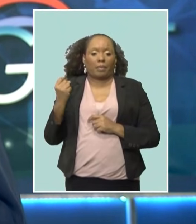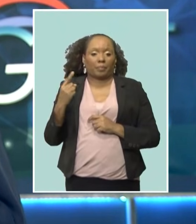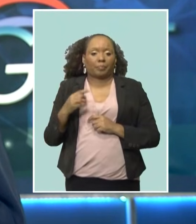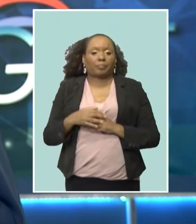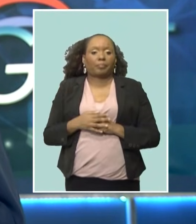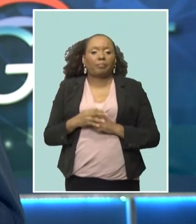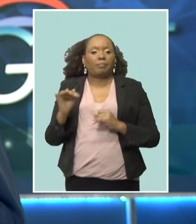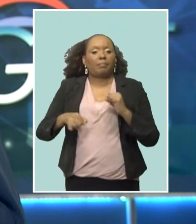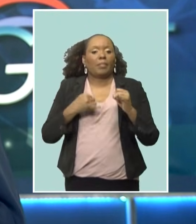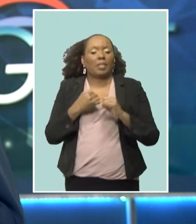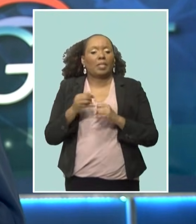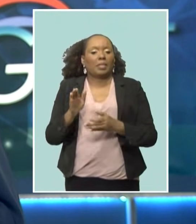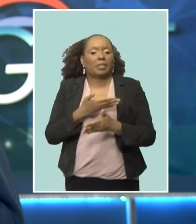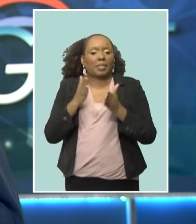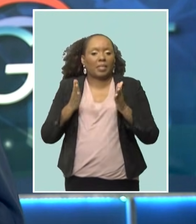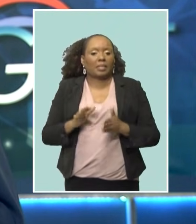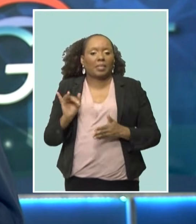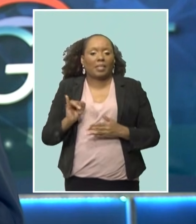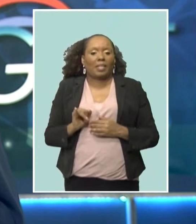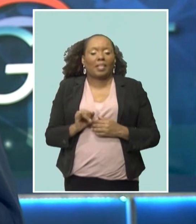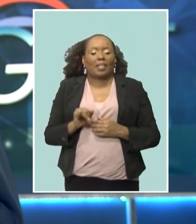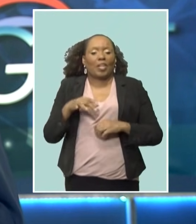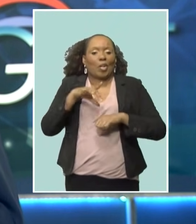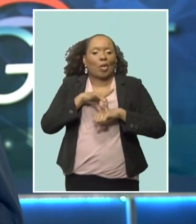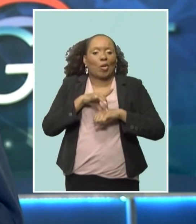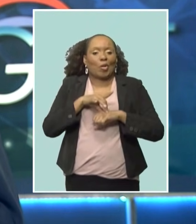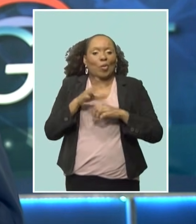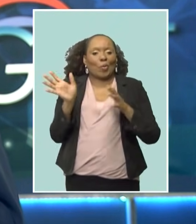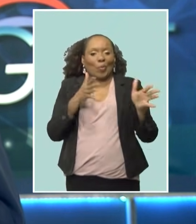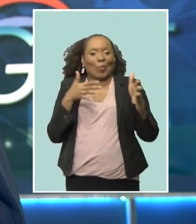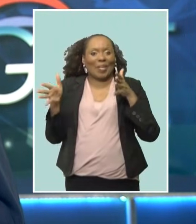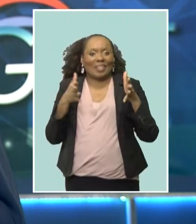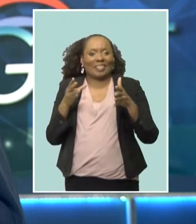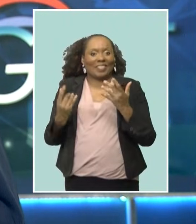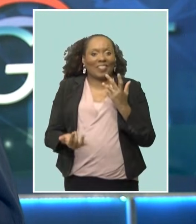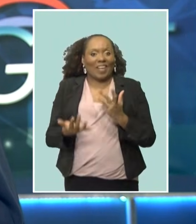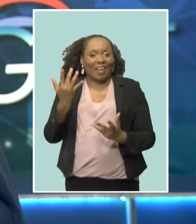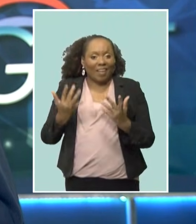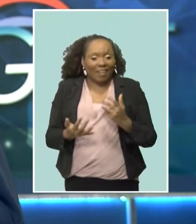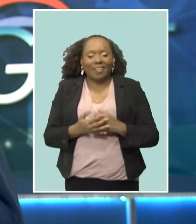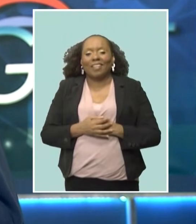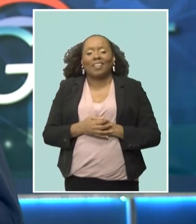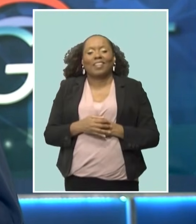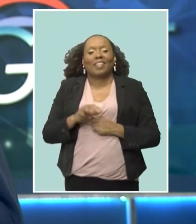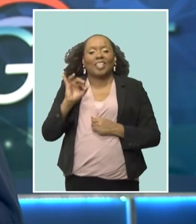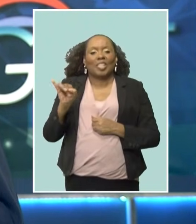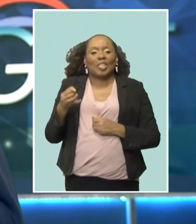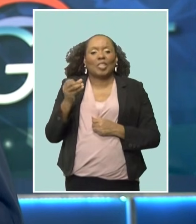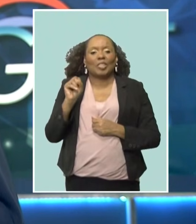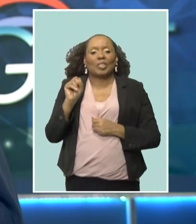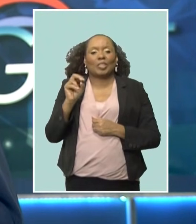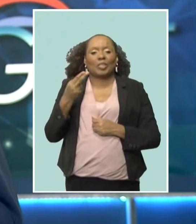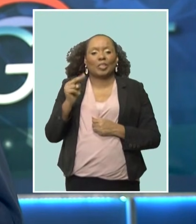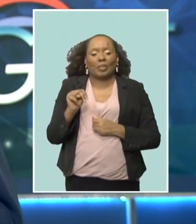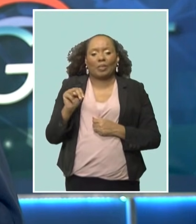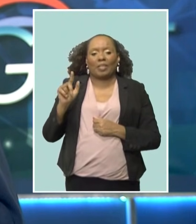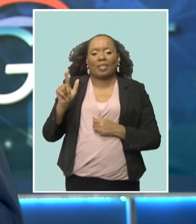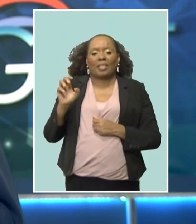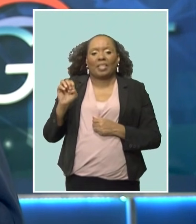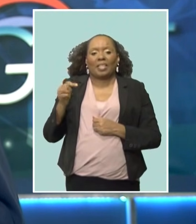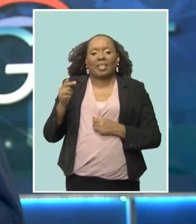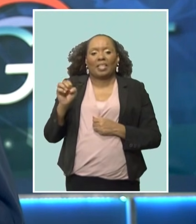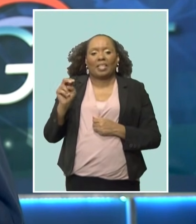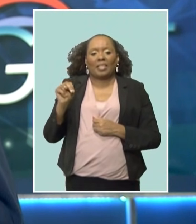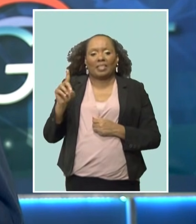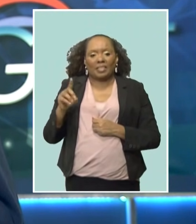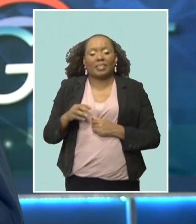includes international acts like John Legend and Earth, Wind and Fire, as well as regional artists such as Sizzla, Beanie Man and Patrice